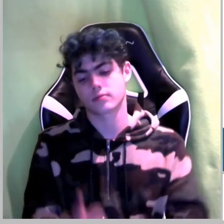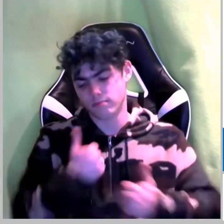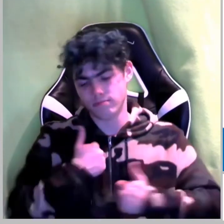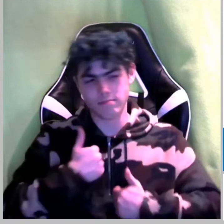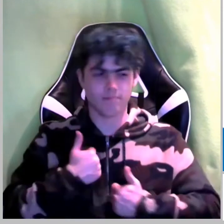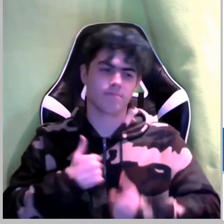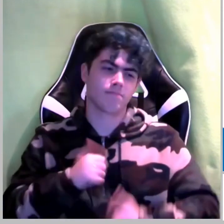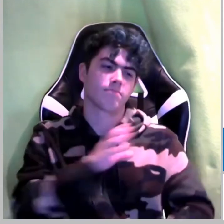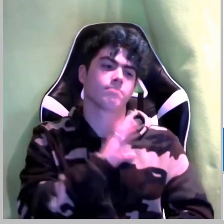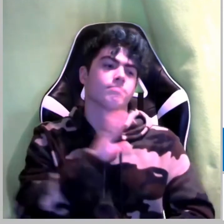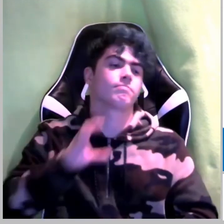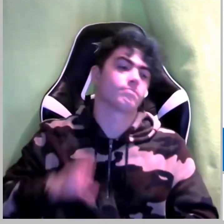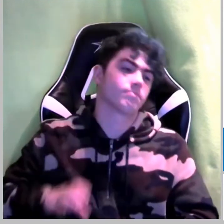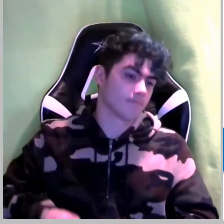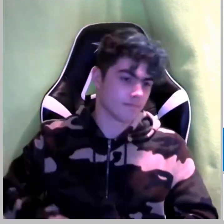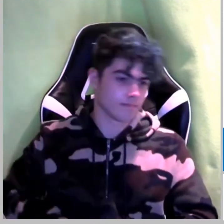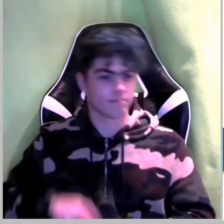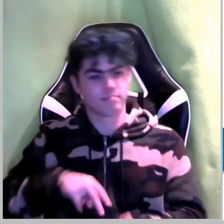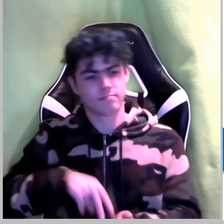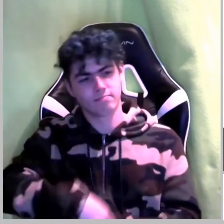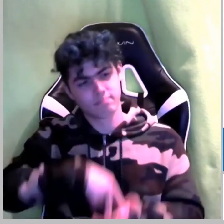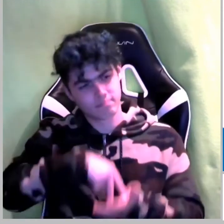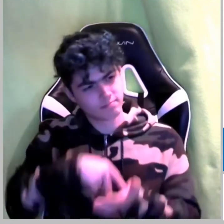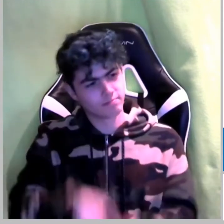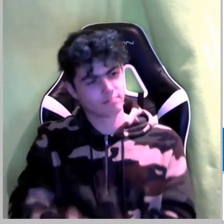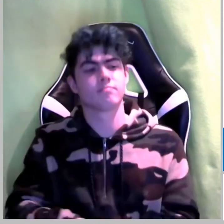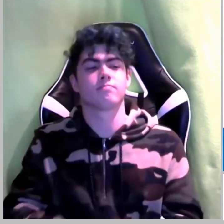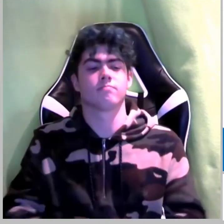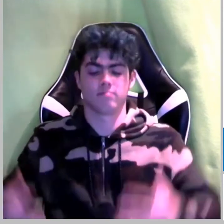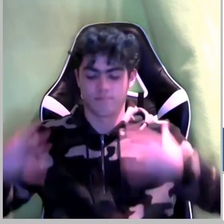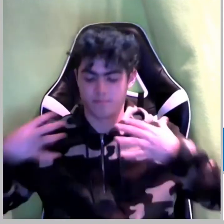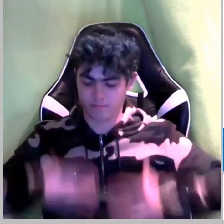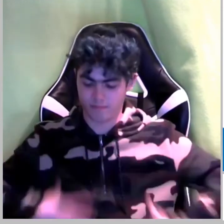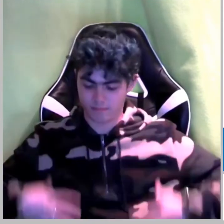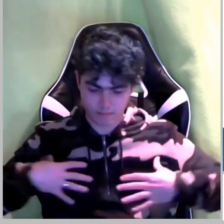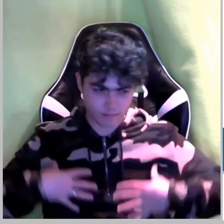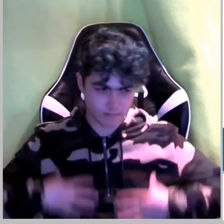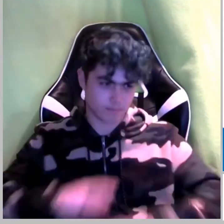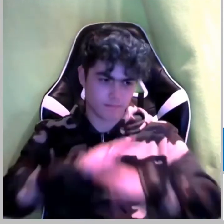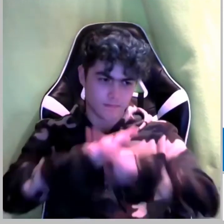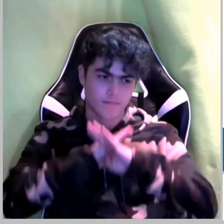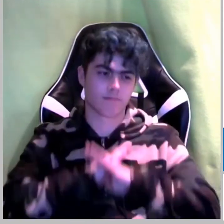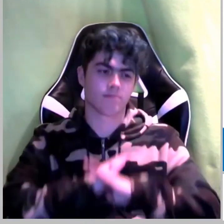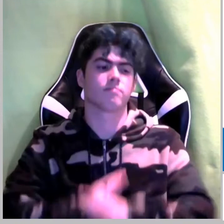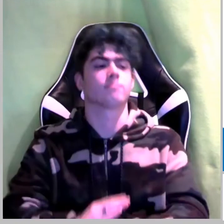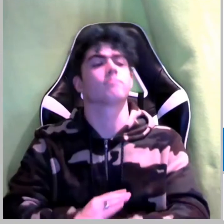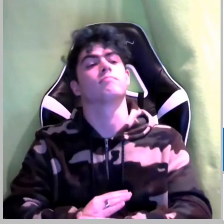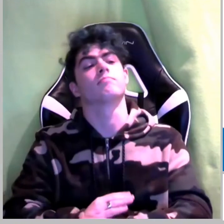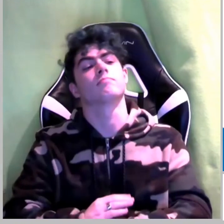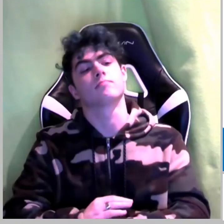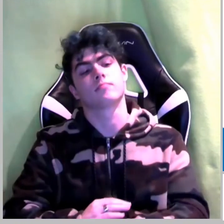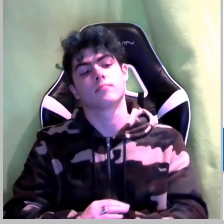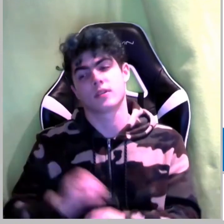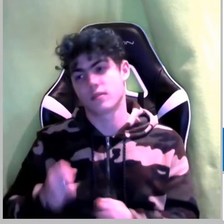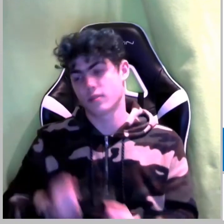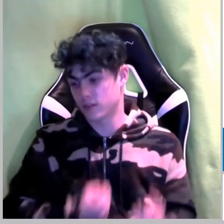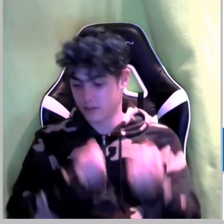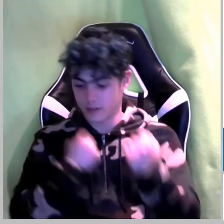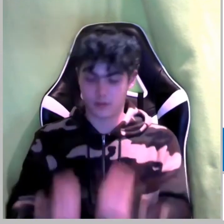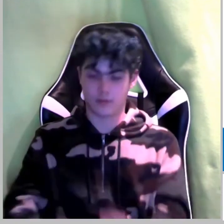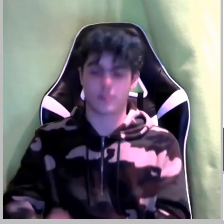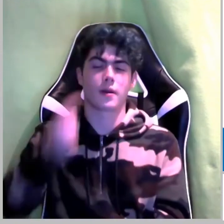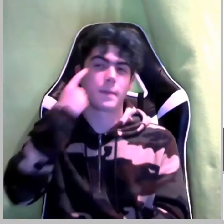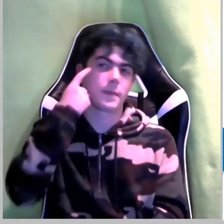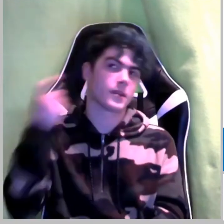Christ, arise and put your armor on, strong